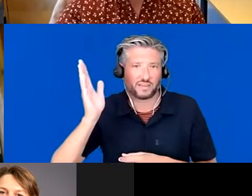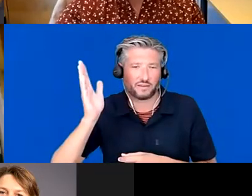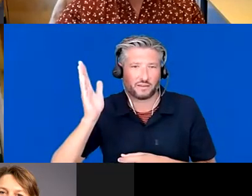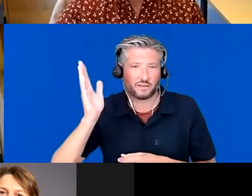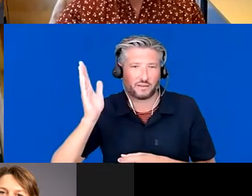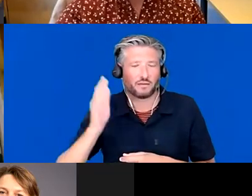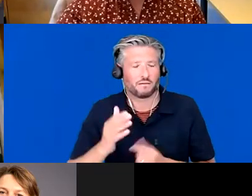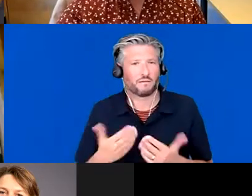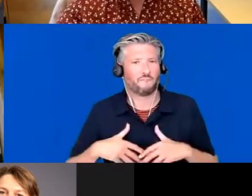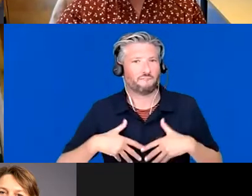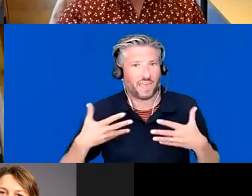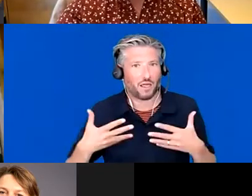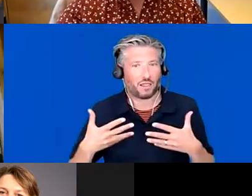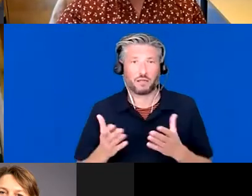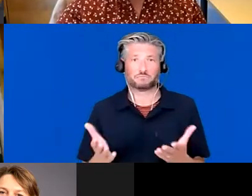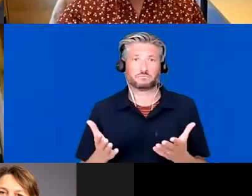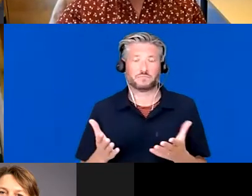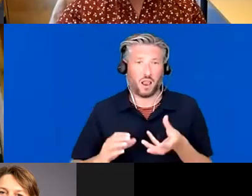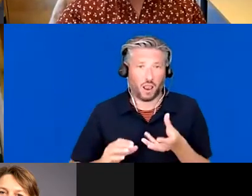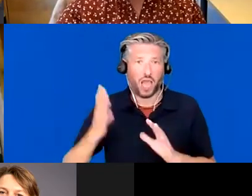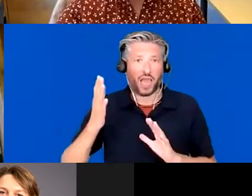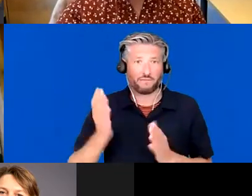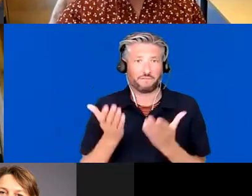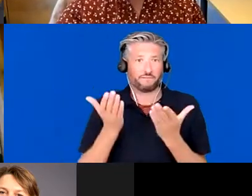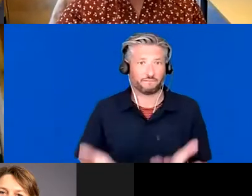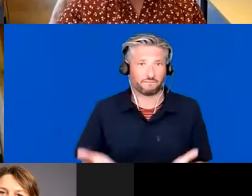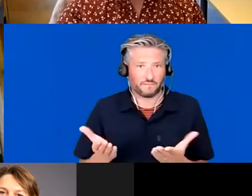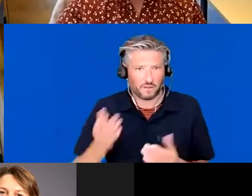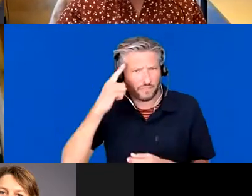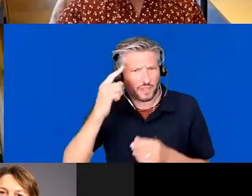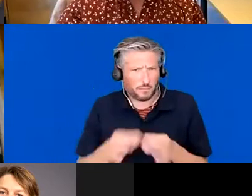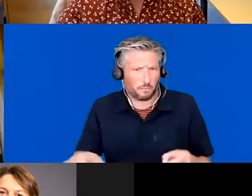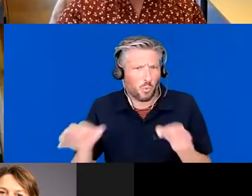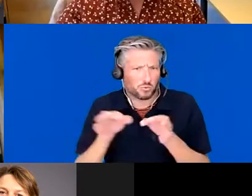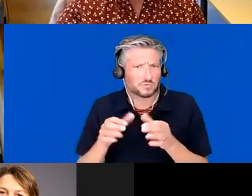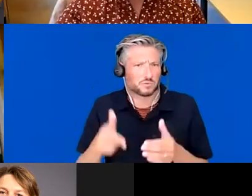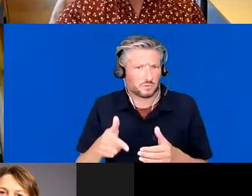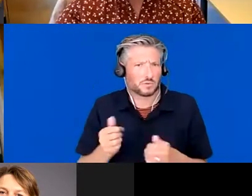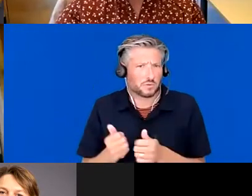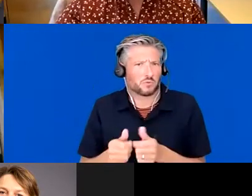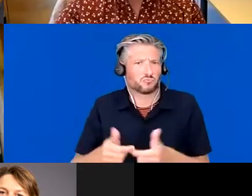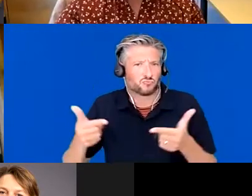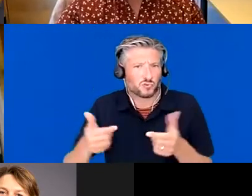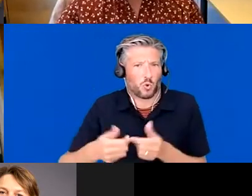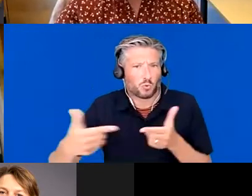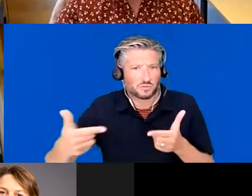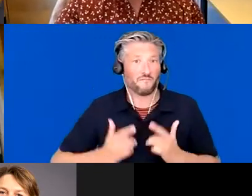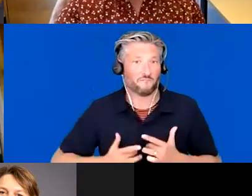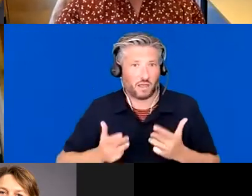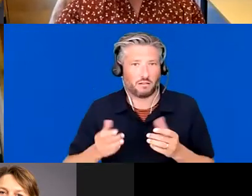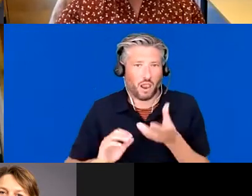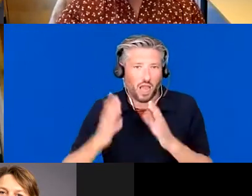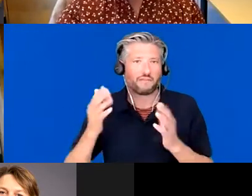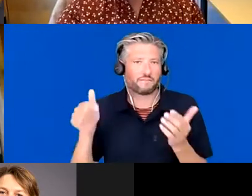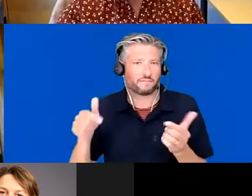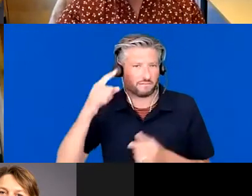think is very important for online conferences. But I don't think that has to be the only way of doing it. I think we also